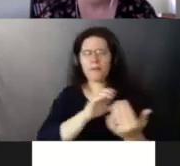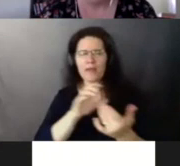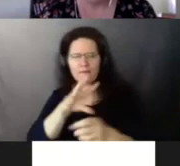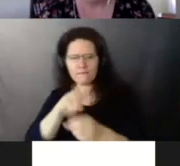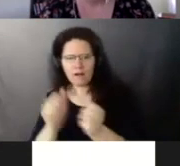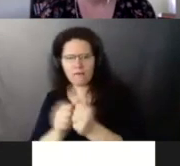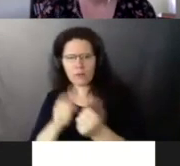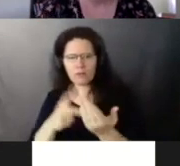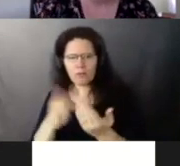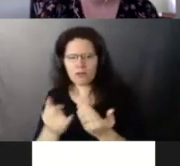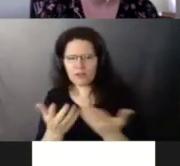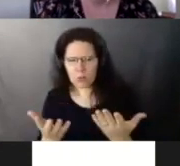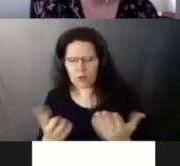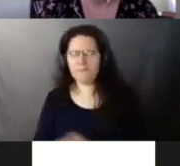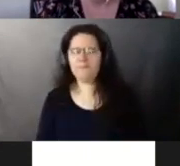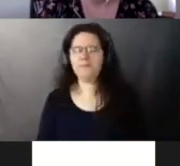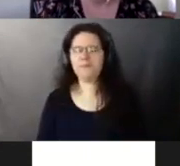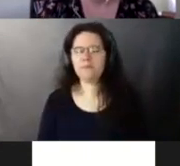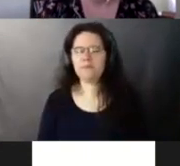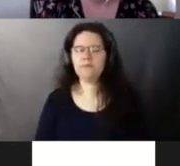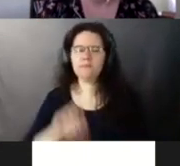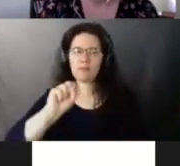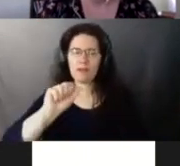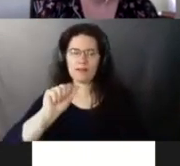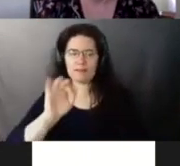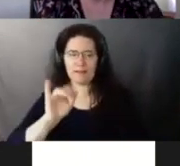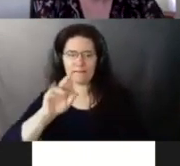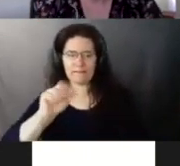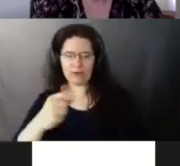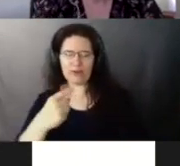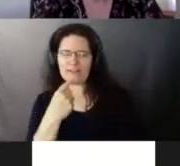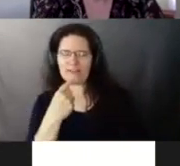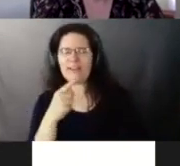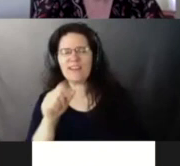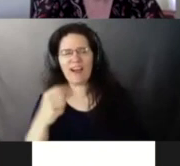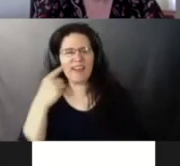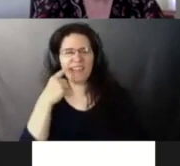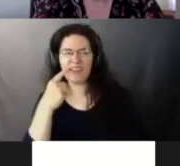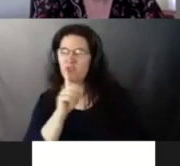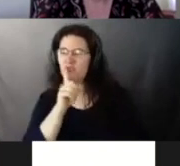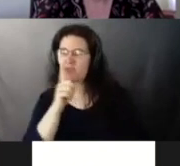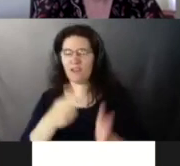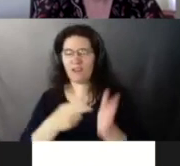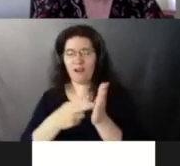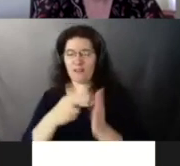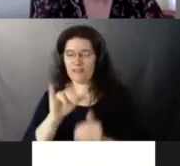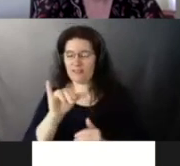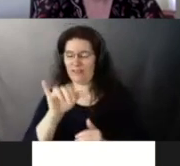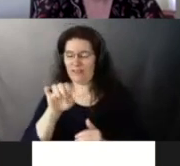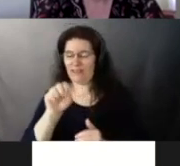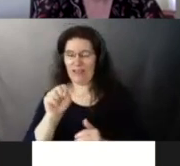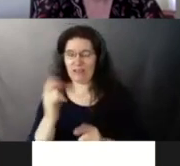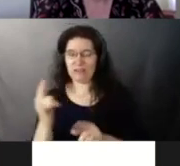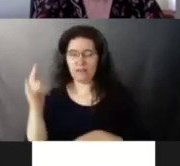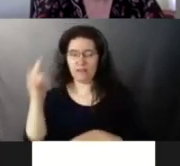Is I would say is the yes journey was the turning point of my life. So I see